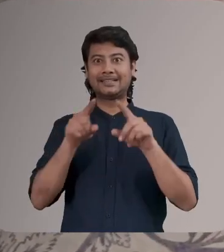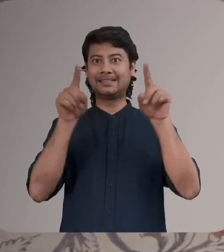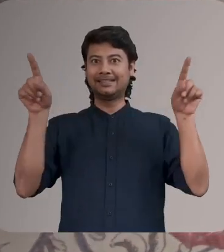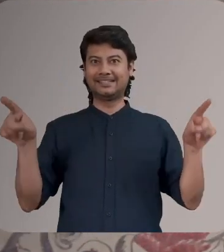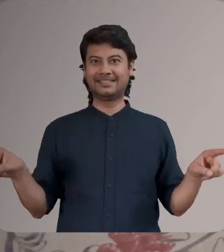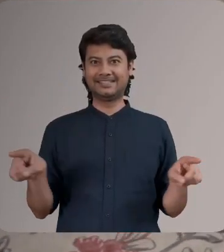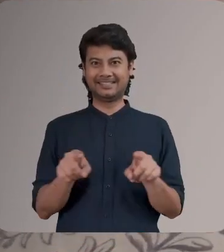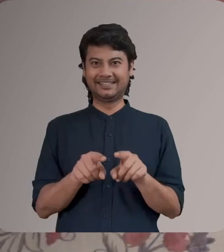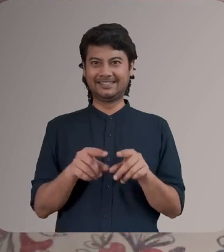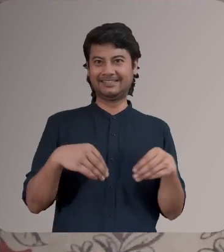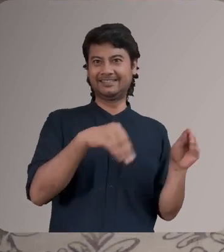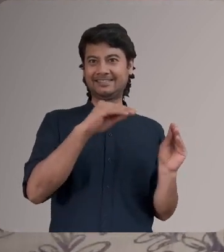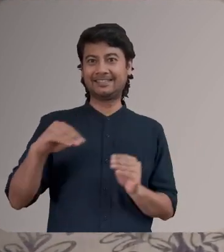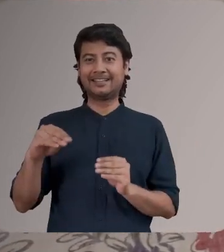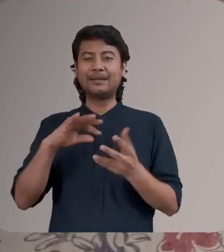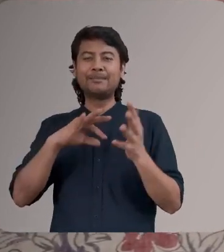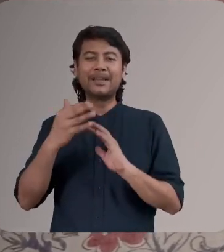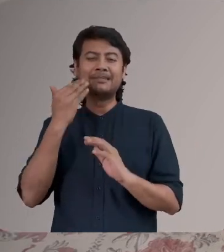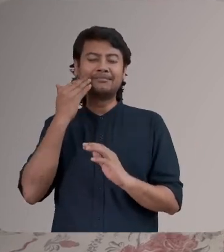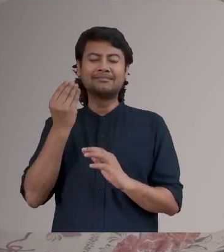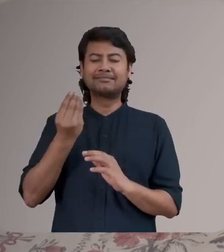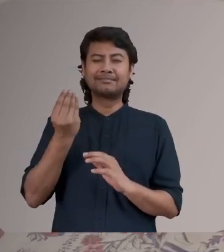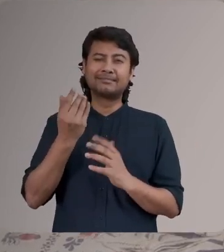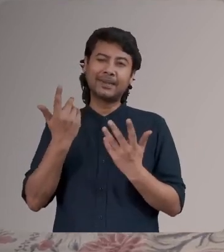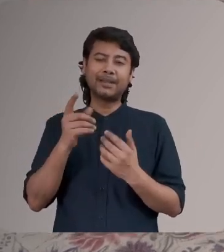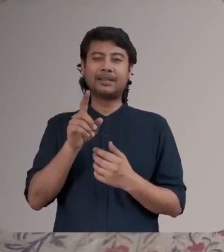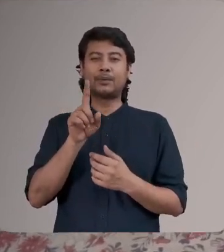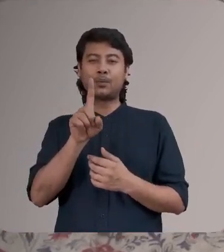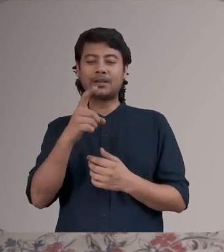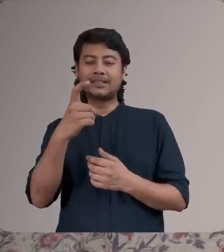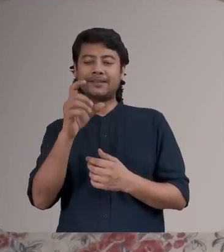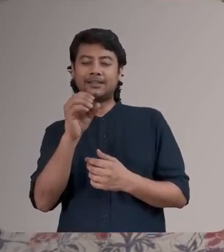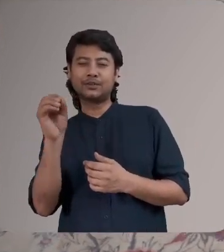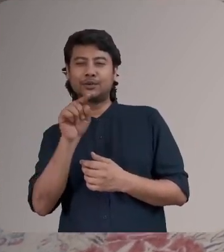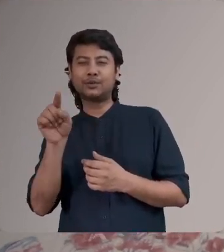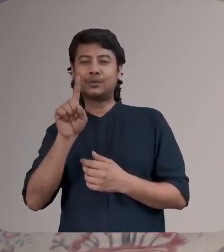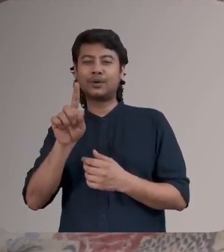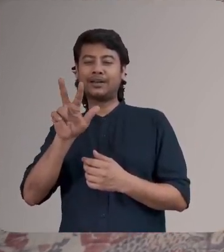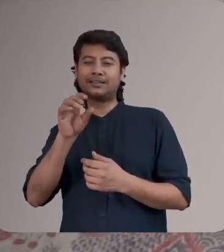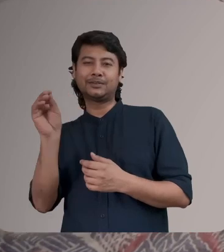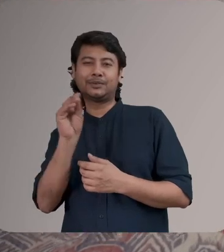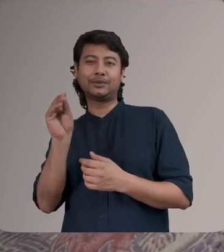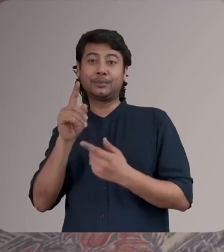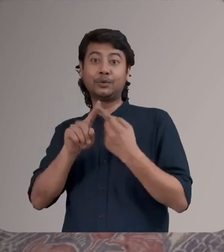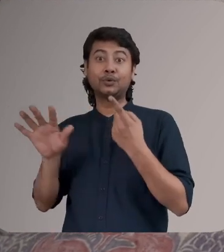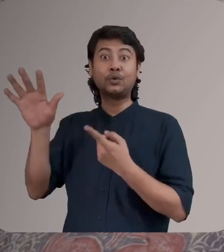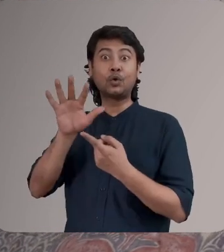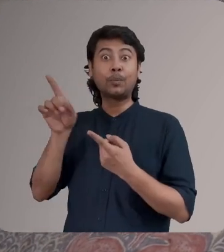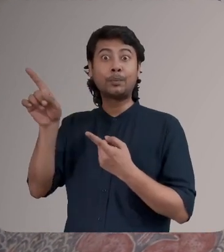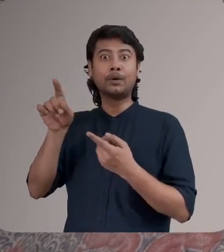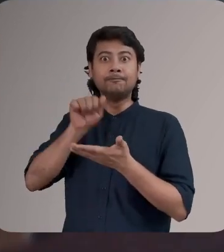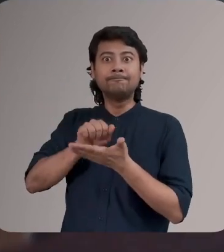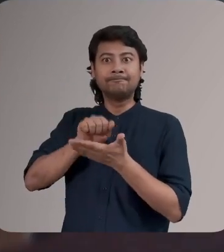This rectangular Kalamkari Palampore panel from Maps collection was possibly created sometime between the 18th and the 19th